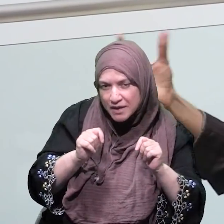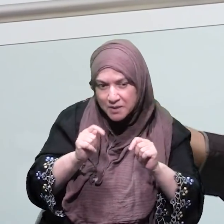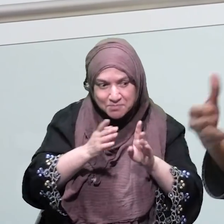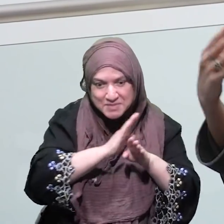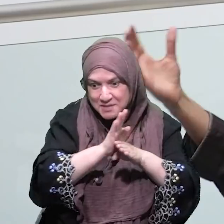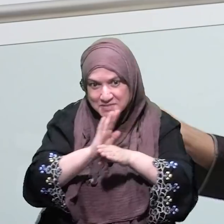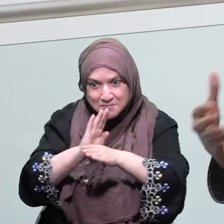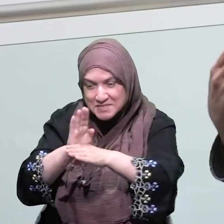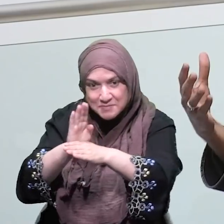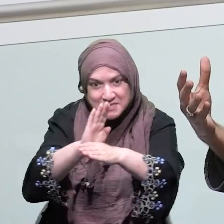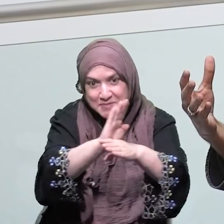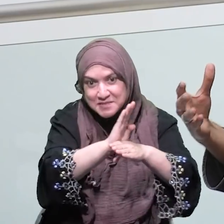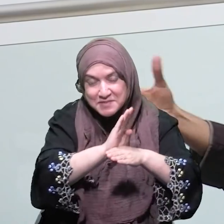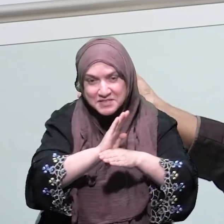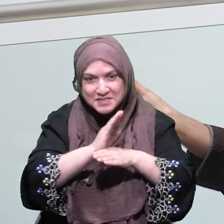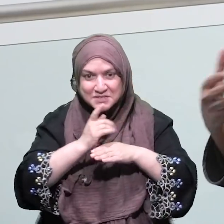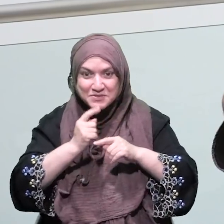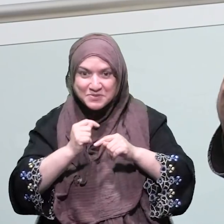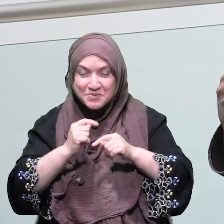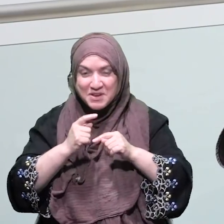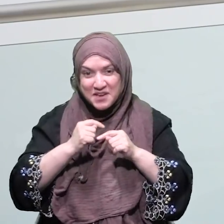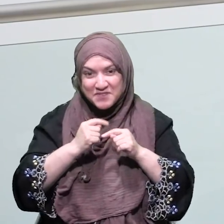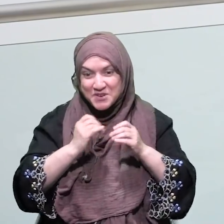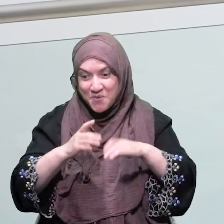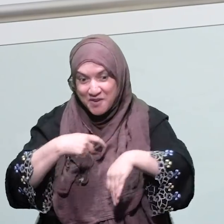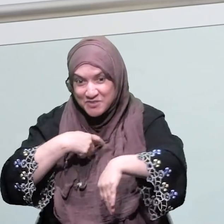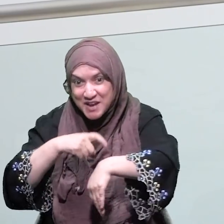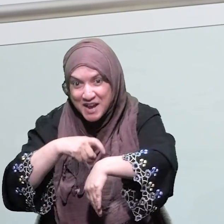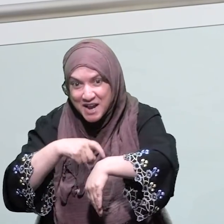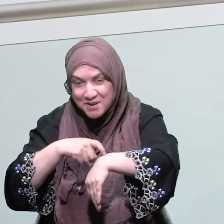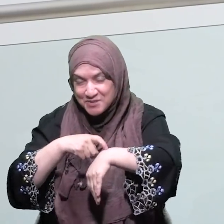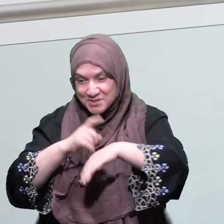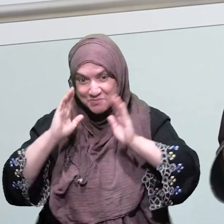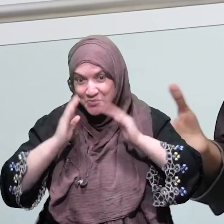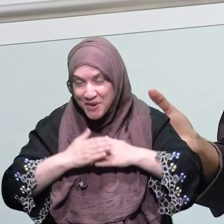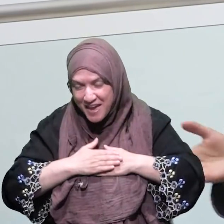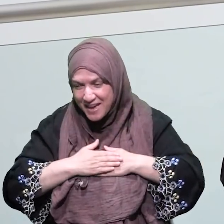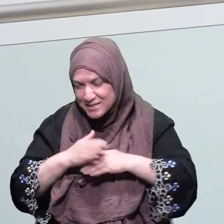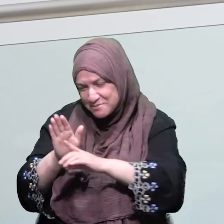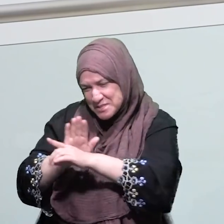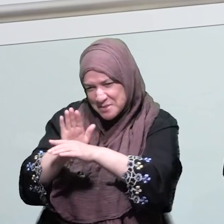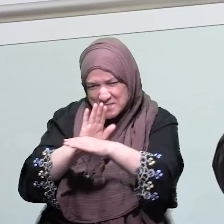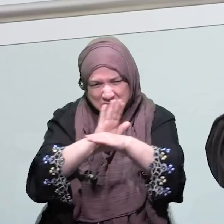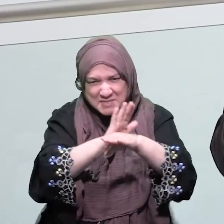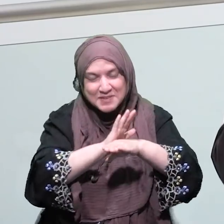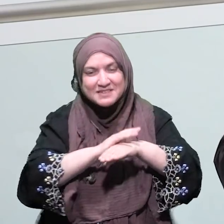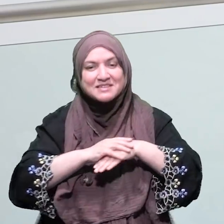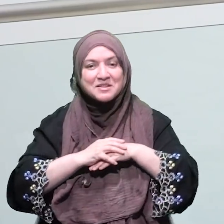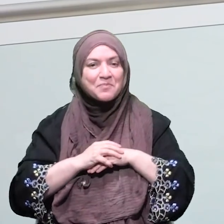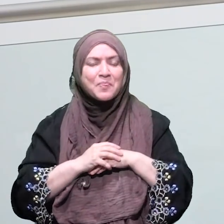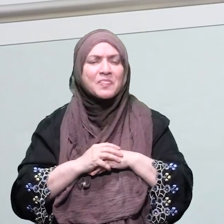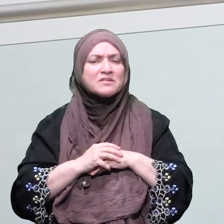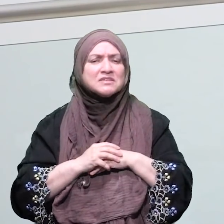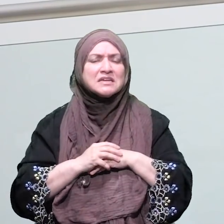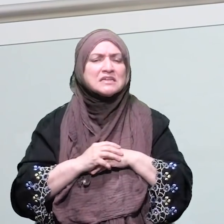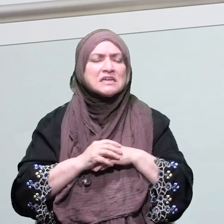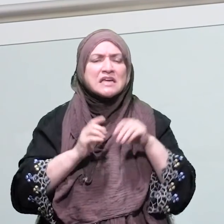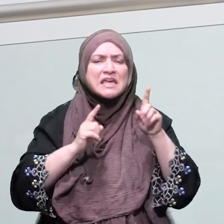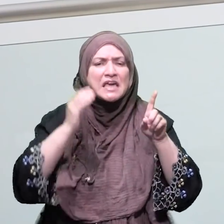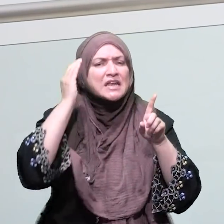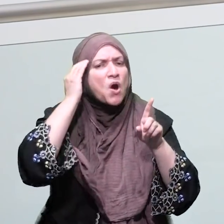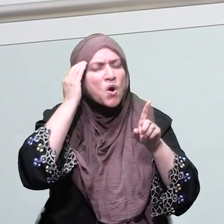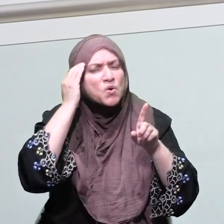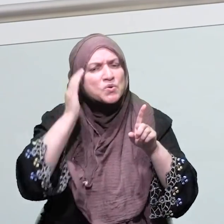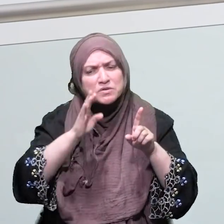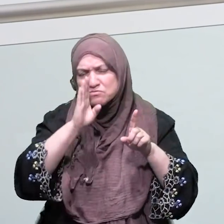and fitna amongst them so that they can fight each other because they're not worshiping me. But if they fight each other, at least they'll be too busy then to worship Allah.